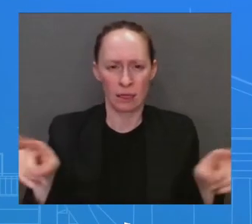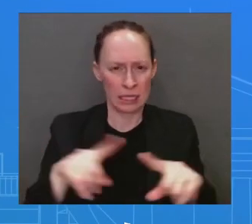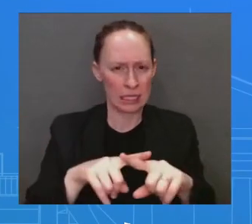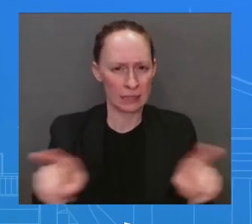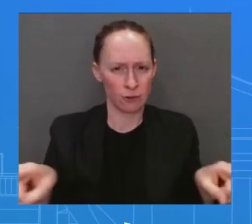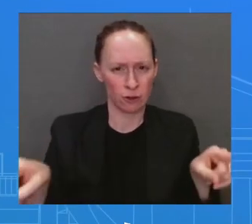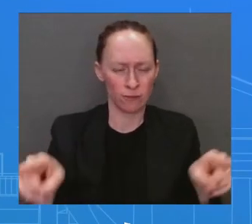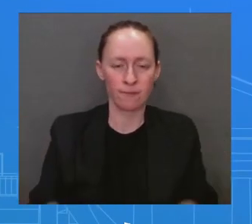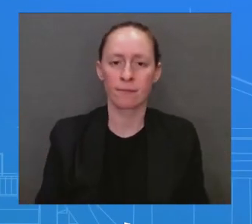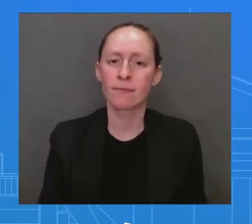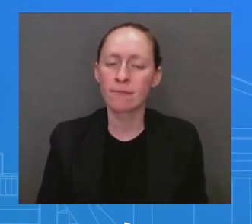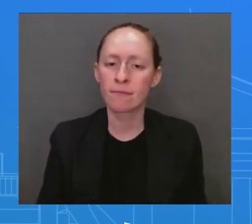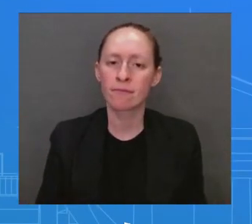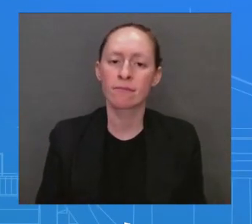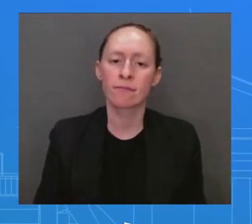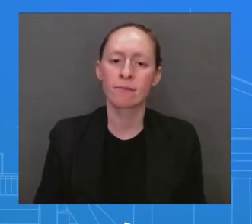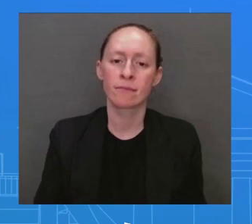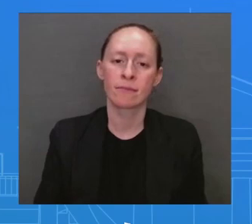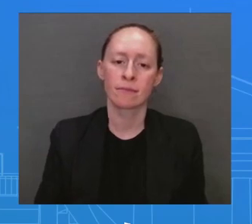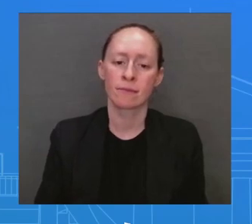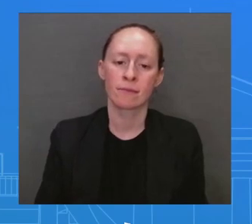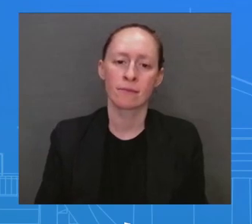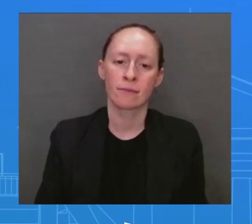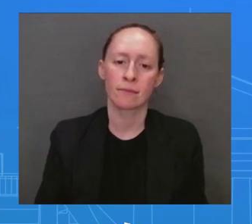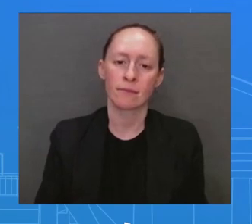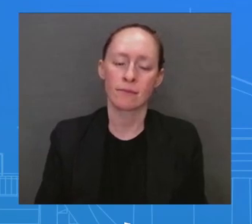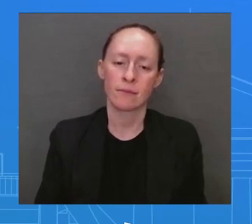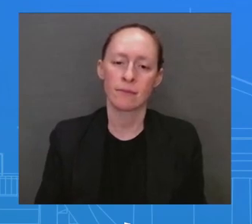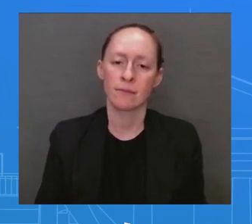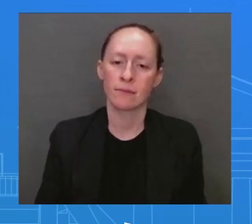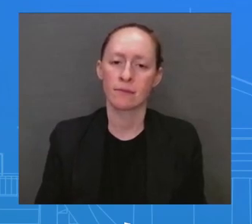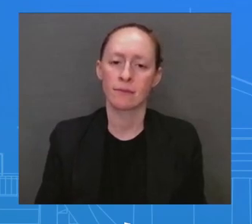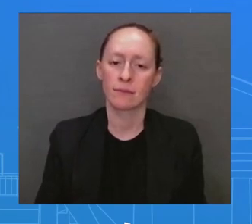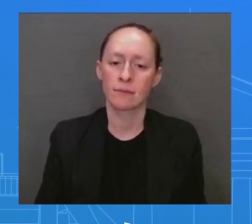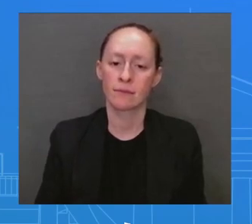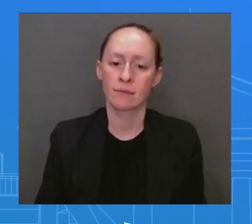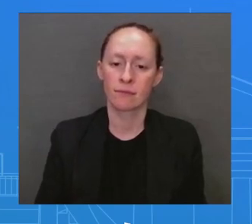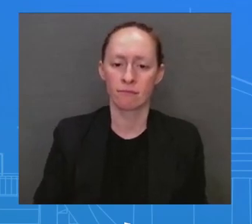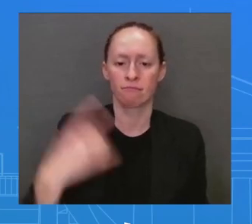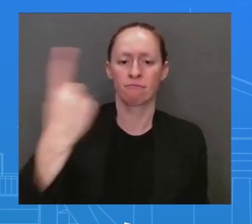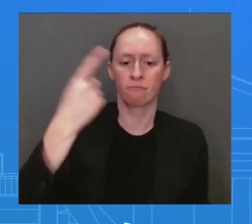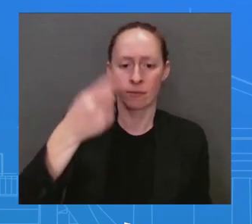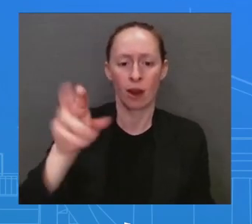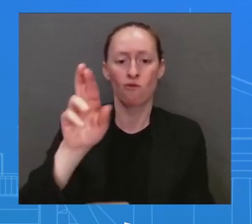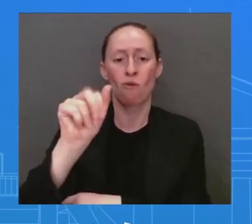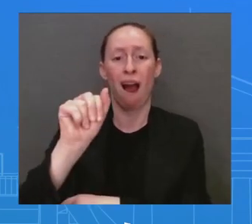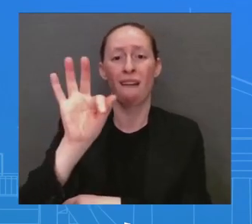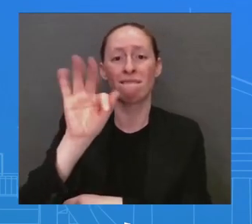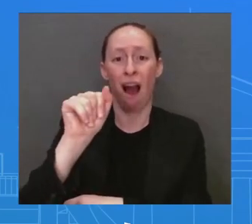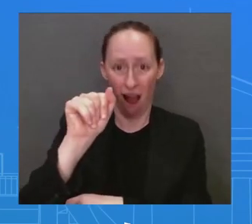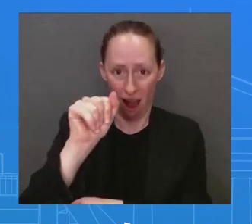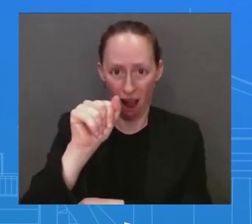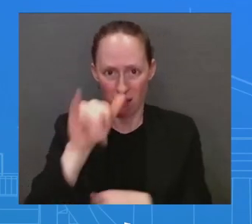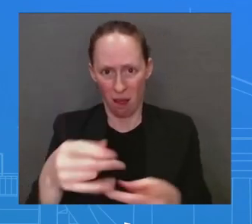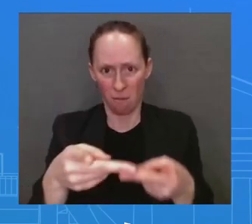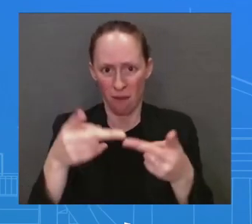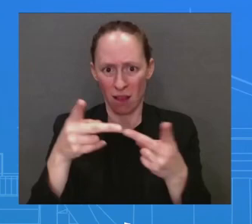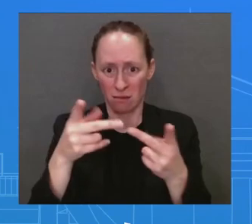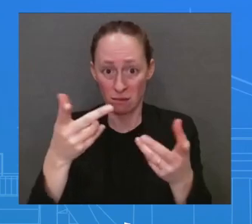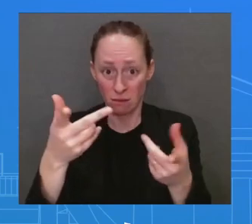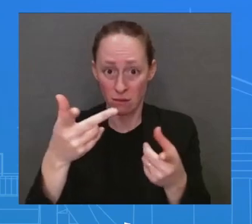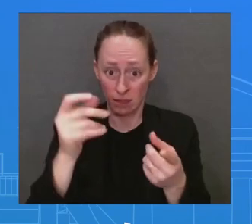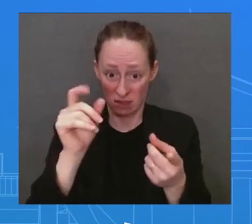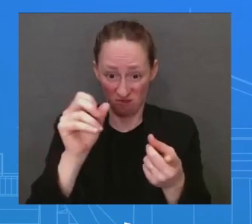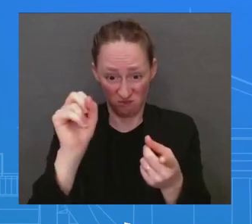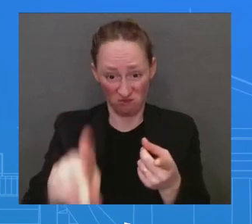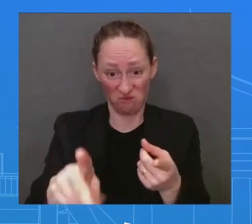who are kind of trying to gather near the Rafah crossing in case that is where they would evacuate? Is it advisable for Americans in Gaza right now to